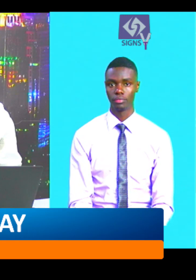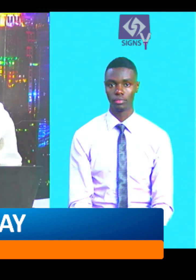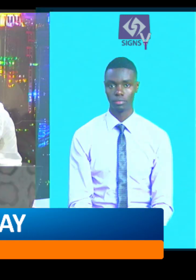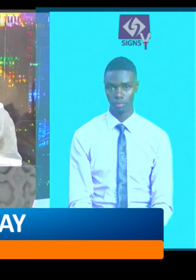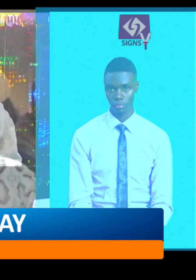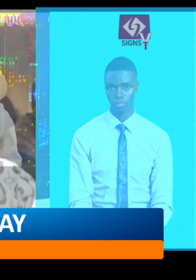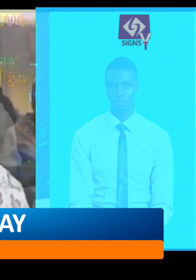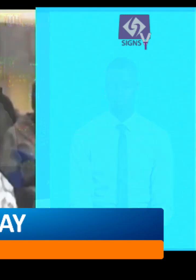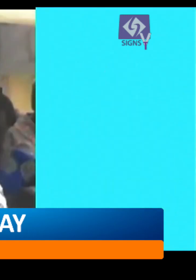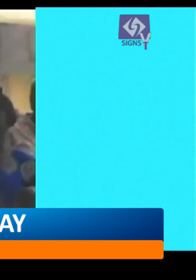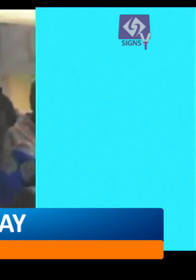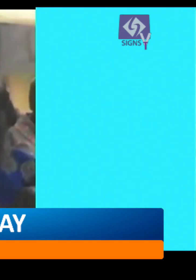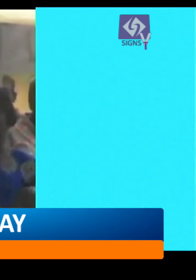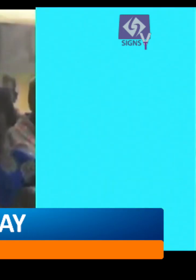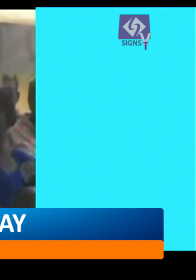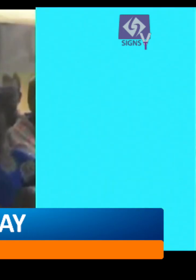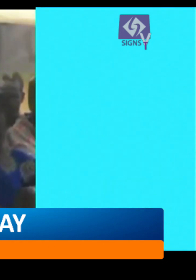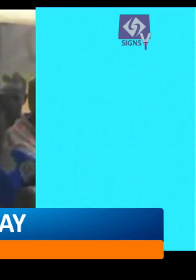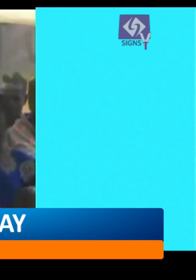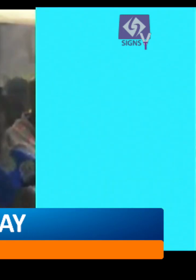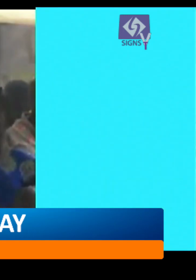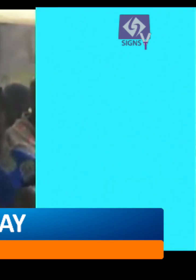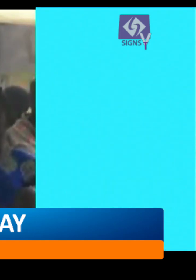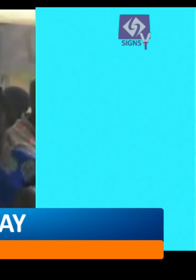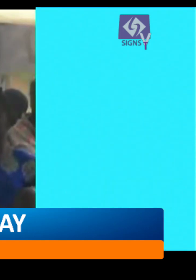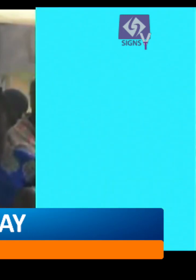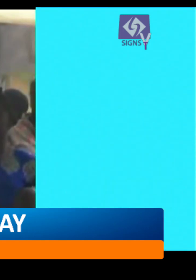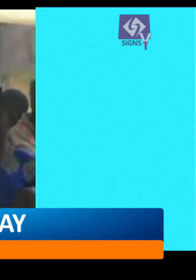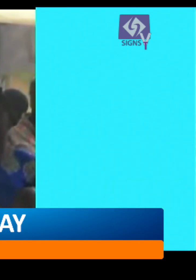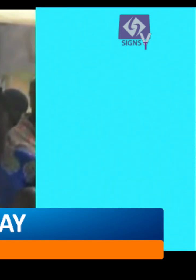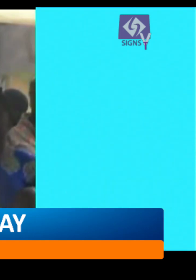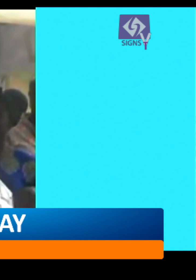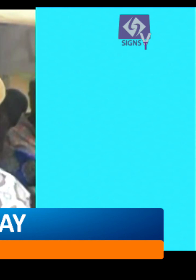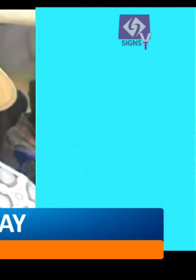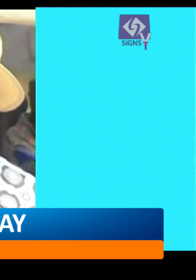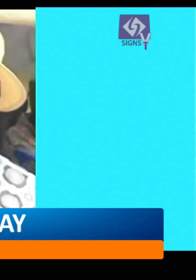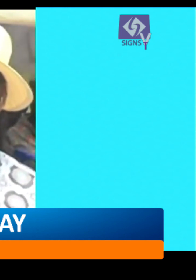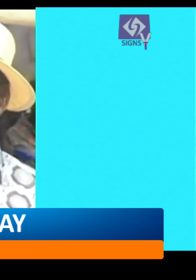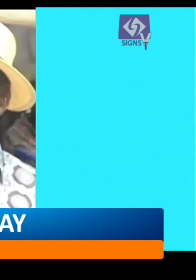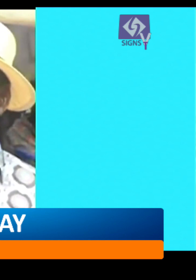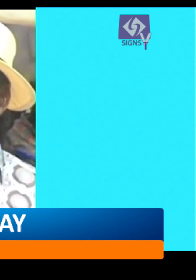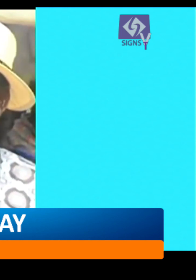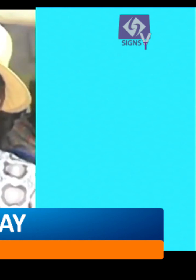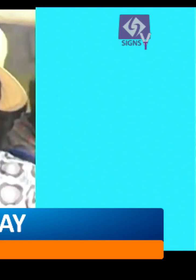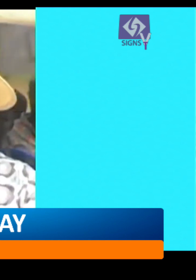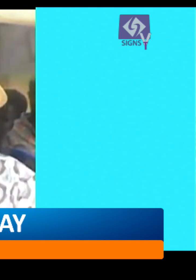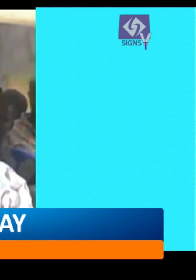the sentiments, and we're going to be weighing into this after this clip plays.